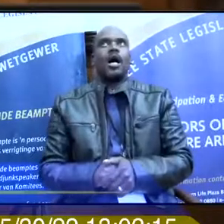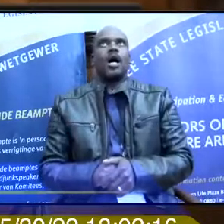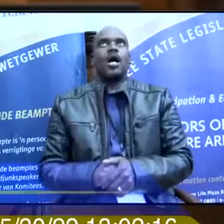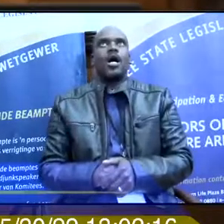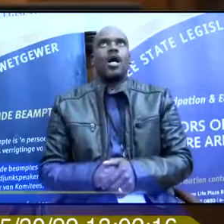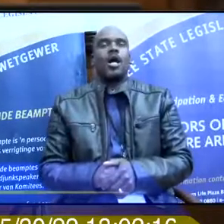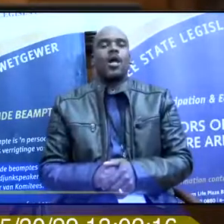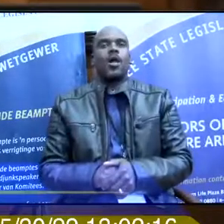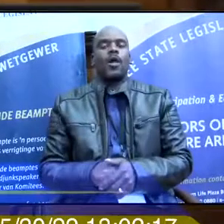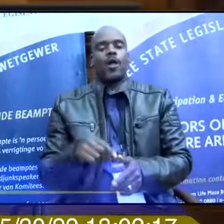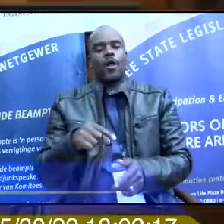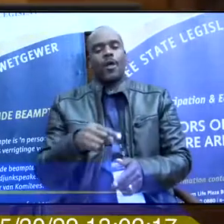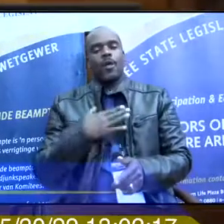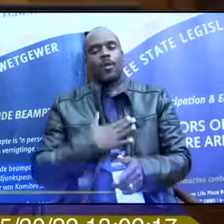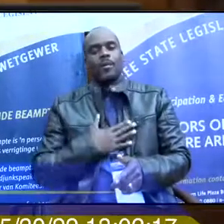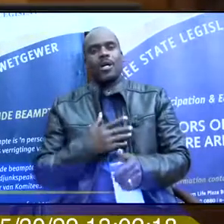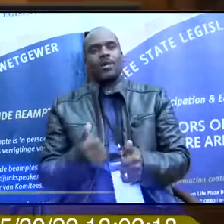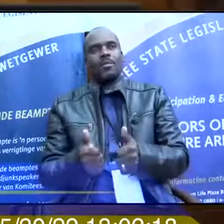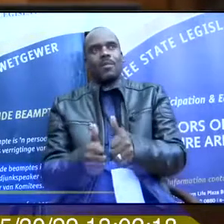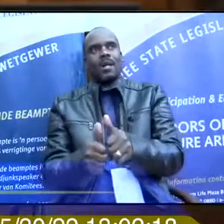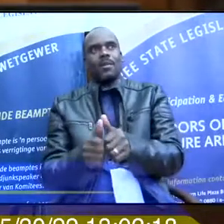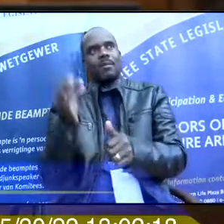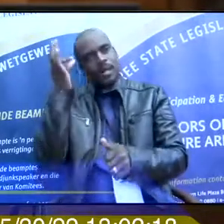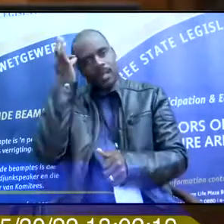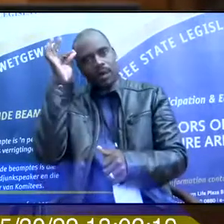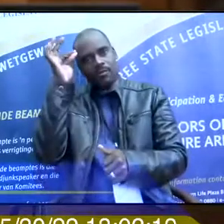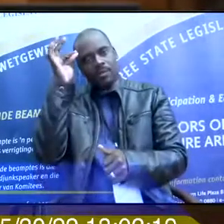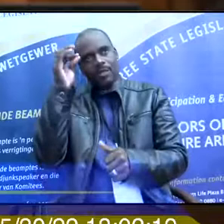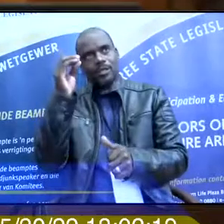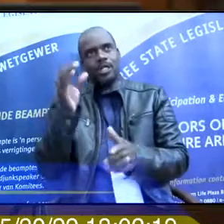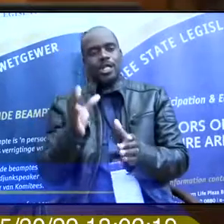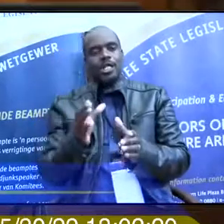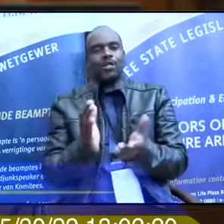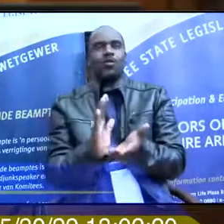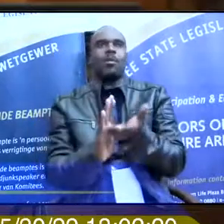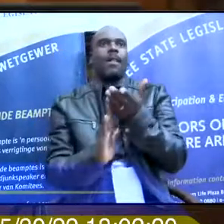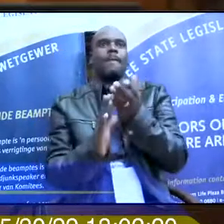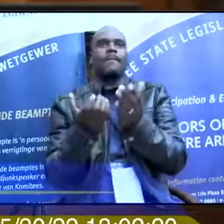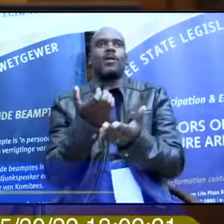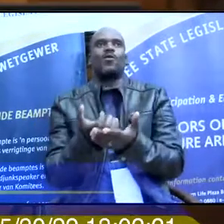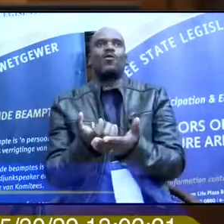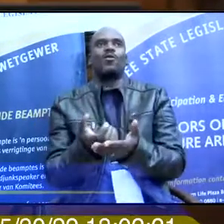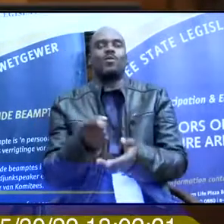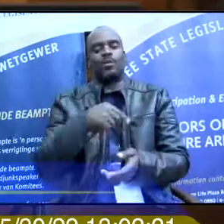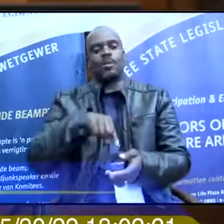to be productive to boost this economy that's why we are important